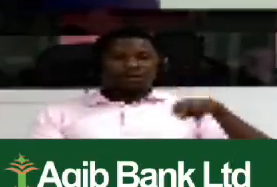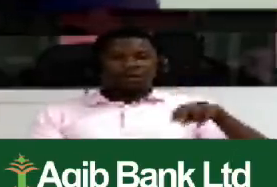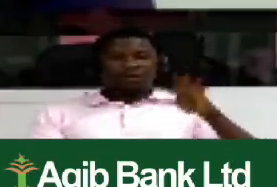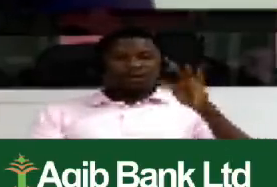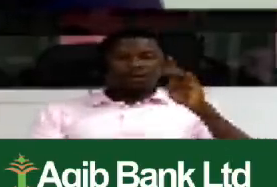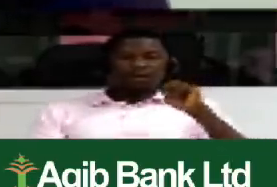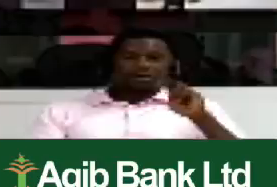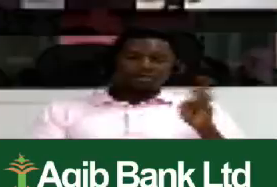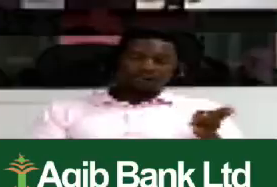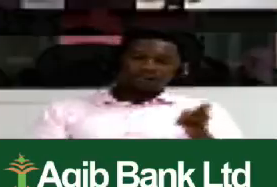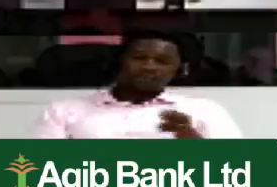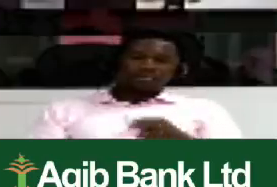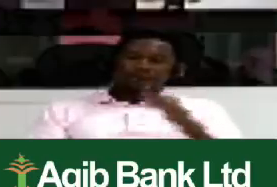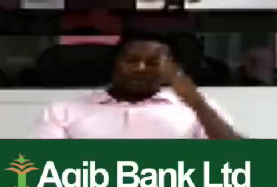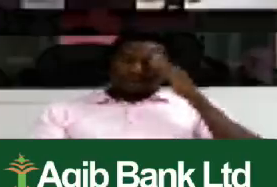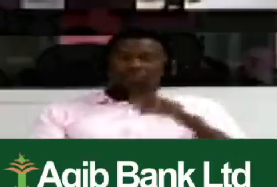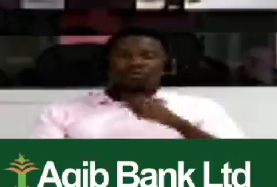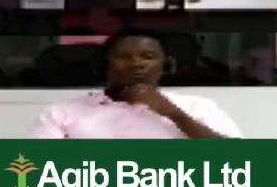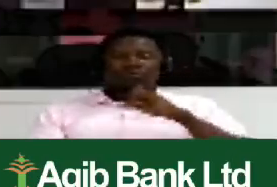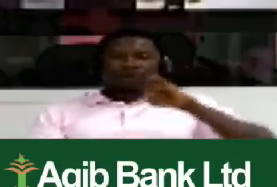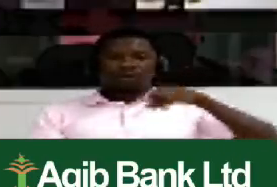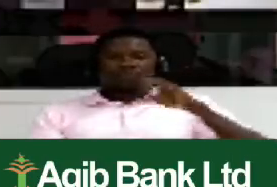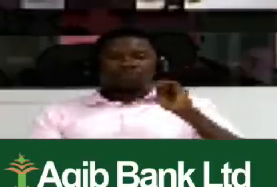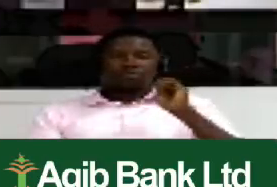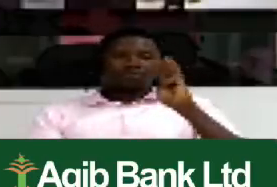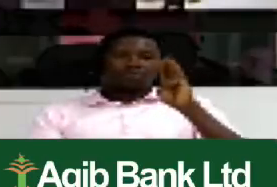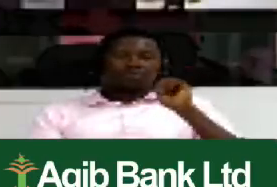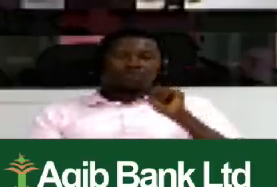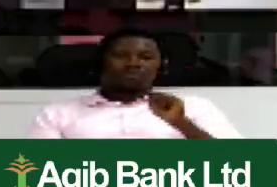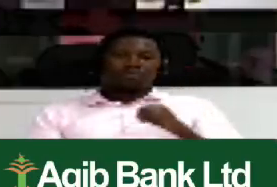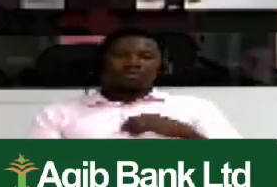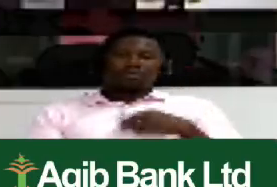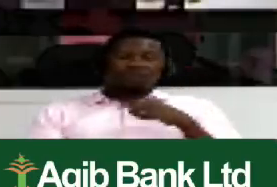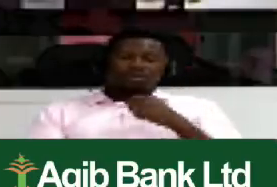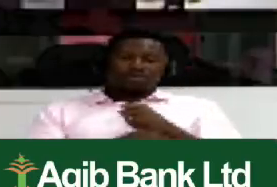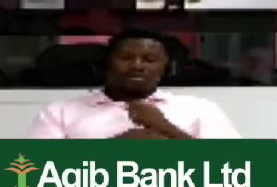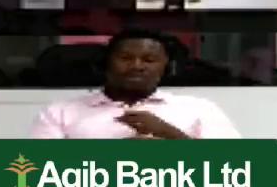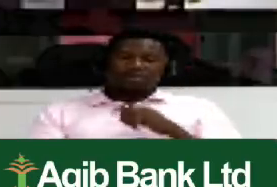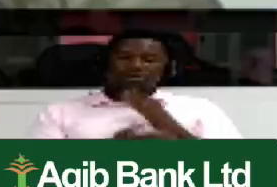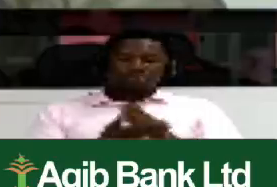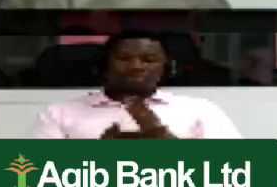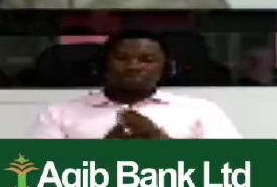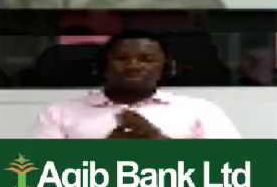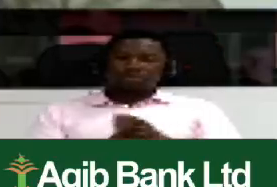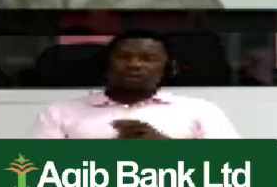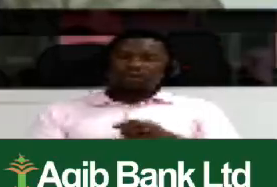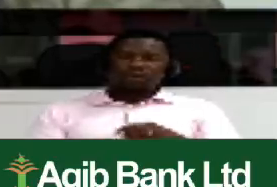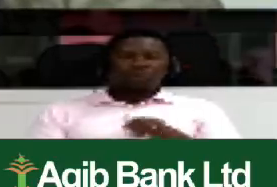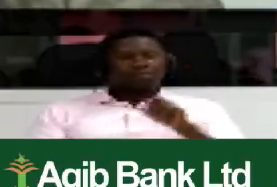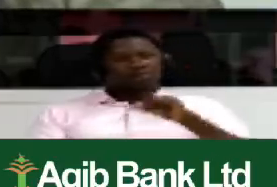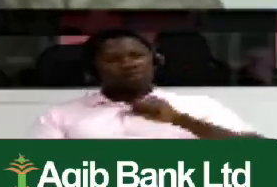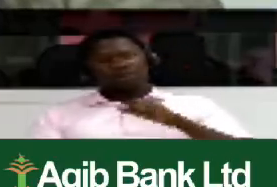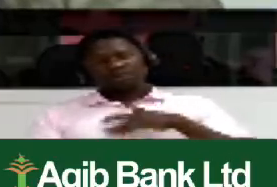Thank you, Mr. Jobe. It has been really traumatizing to go through the experience.